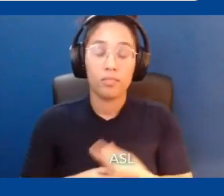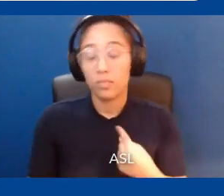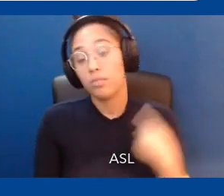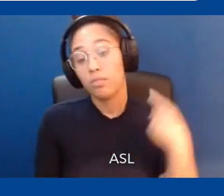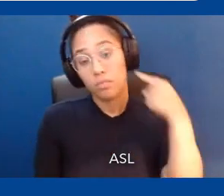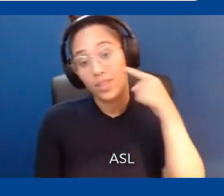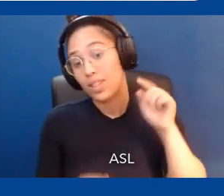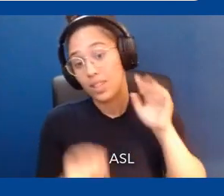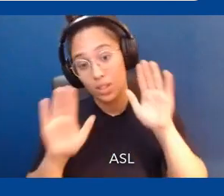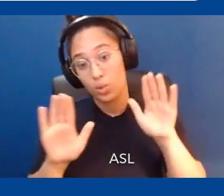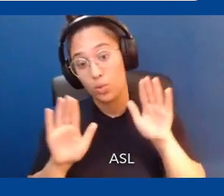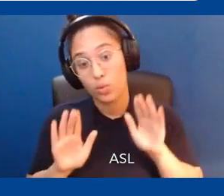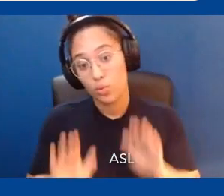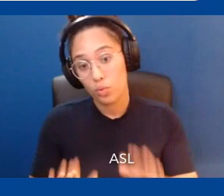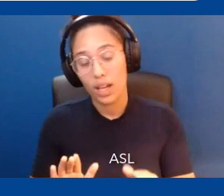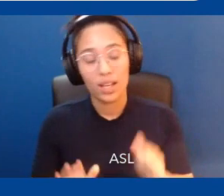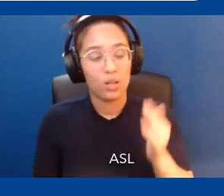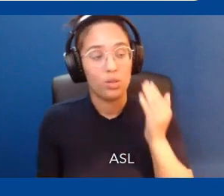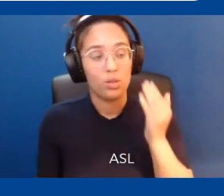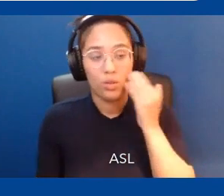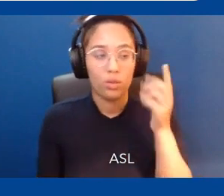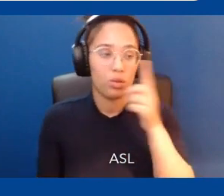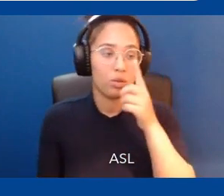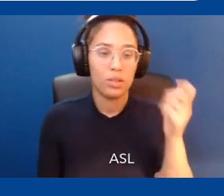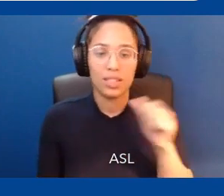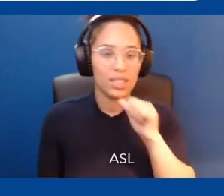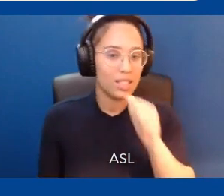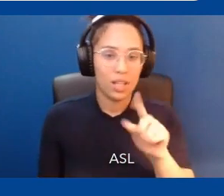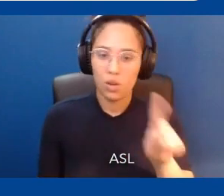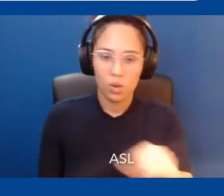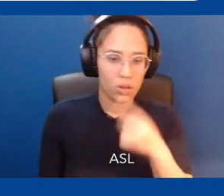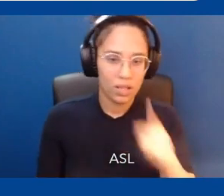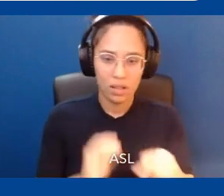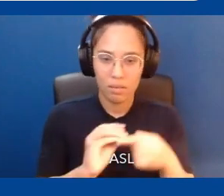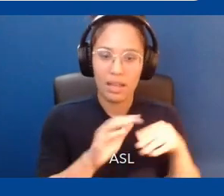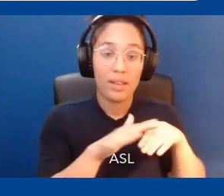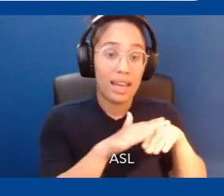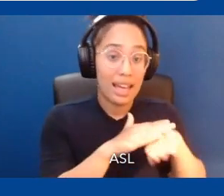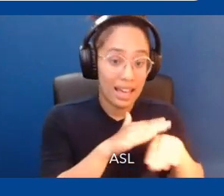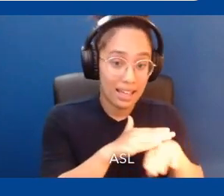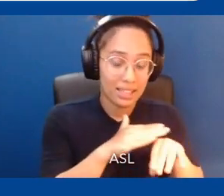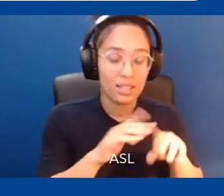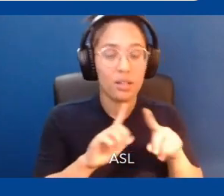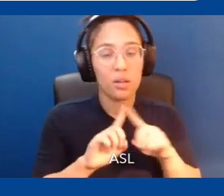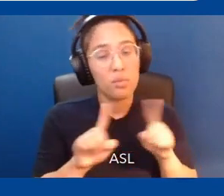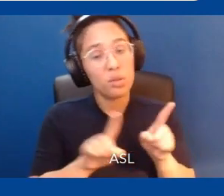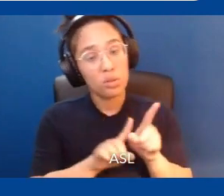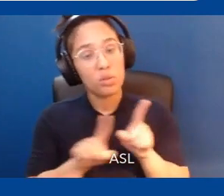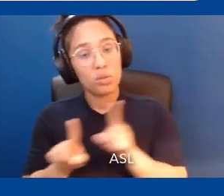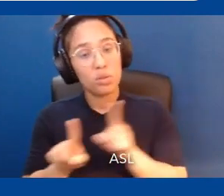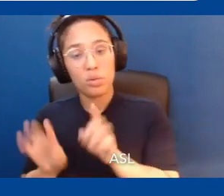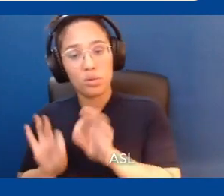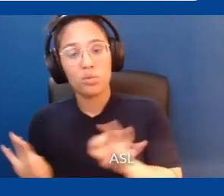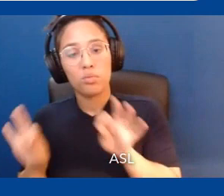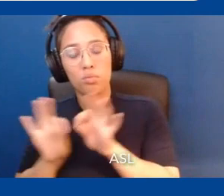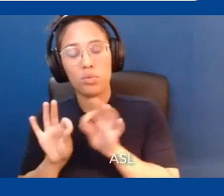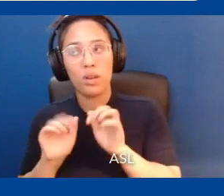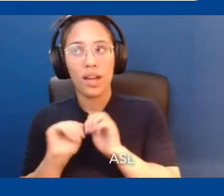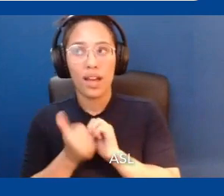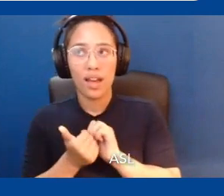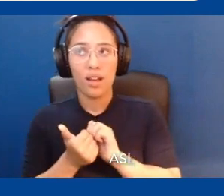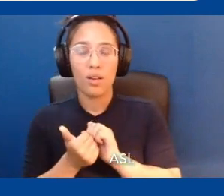not just a matter of access, but also how that conversation